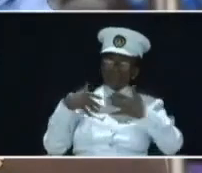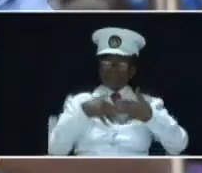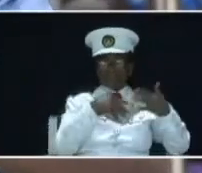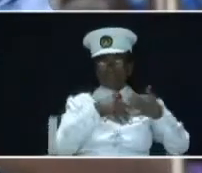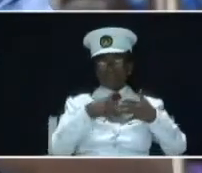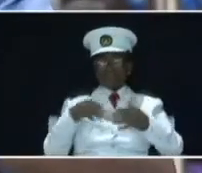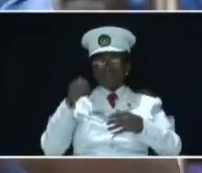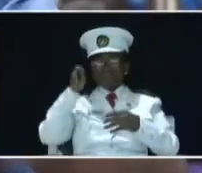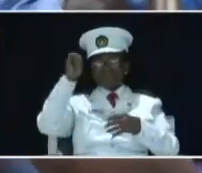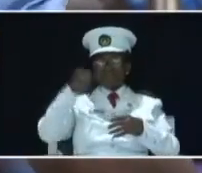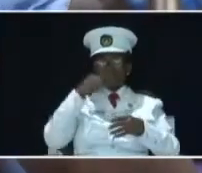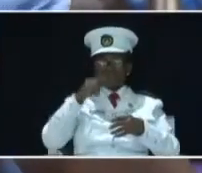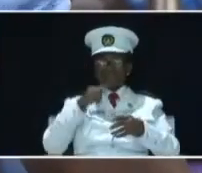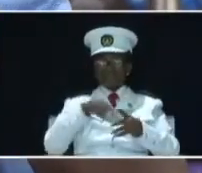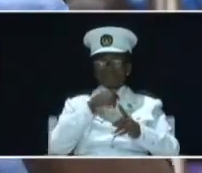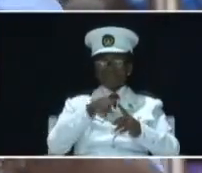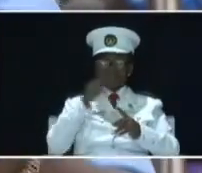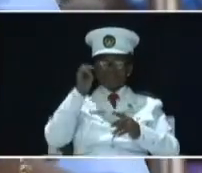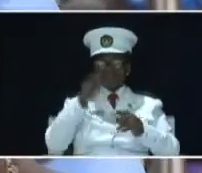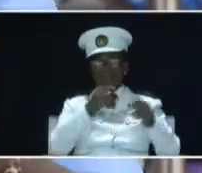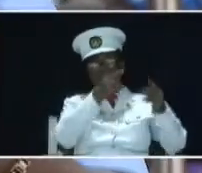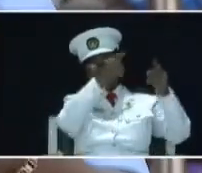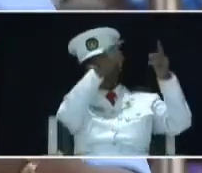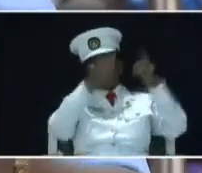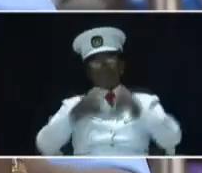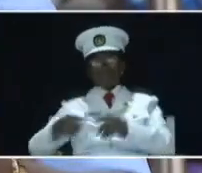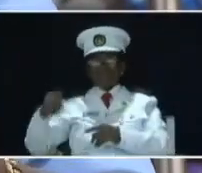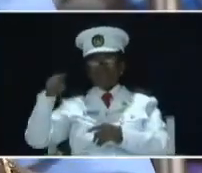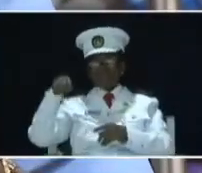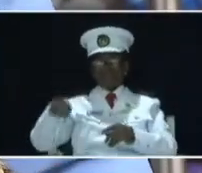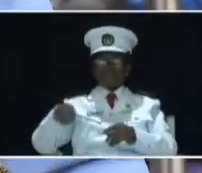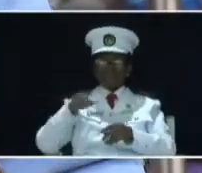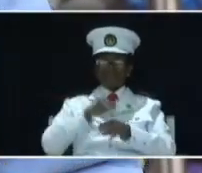He said when he looked down on a particular nation